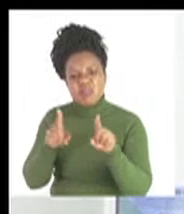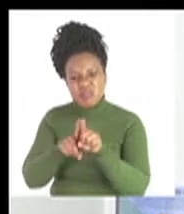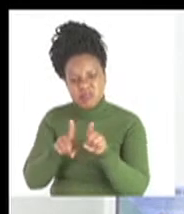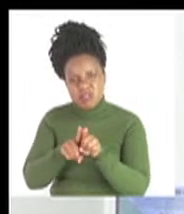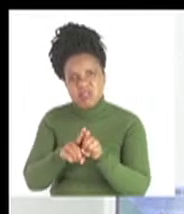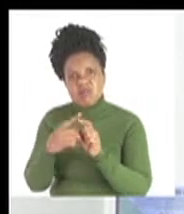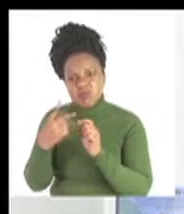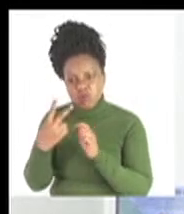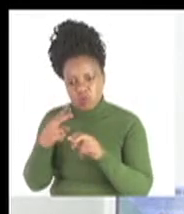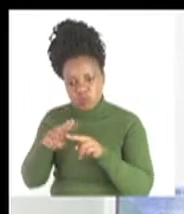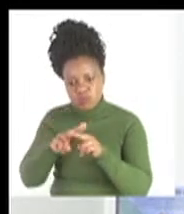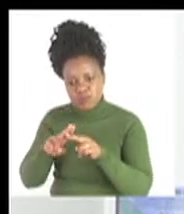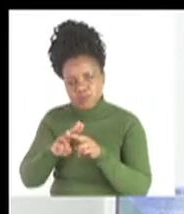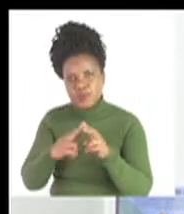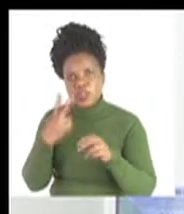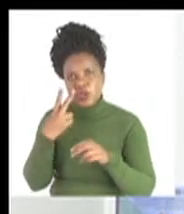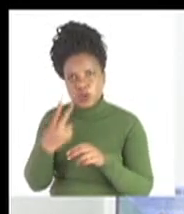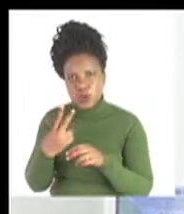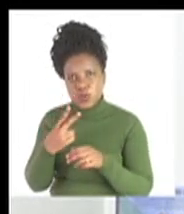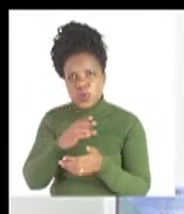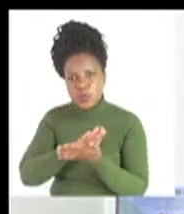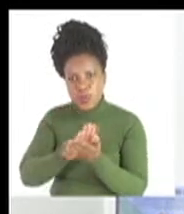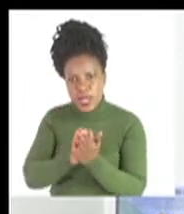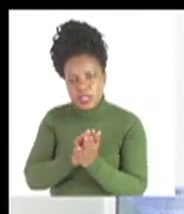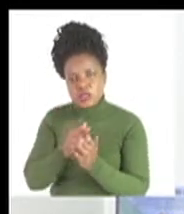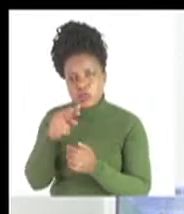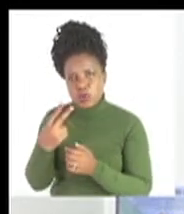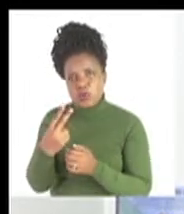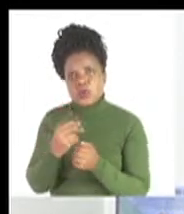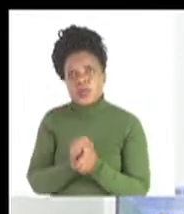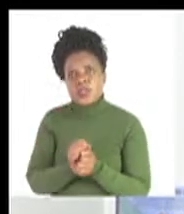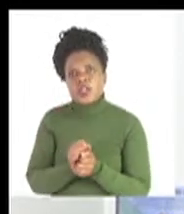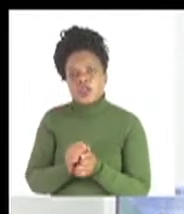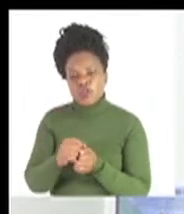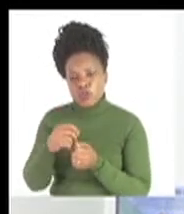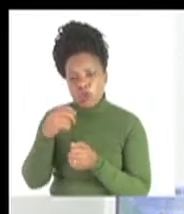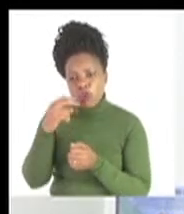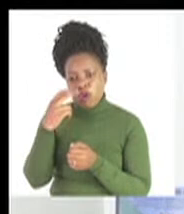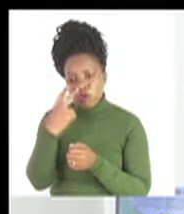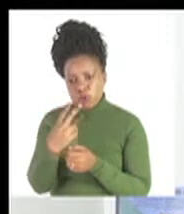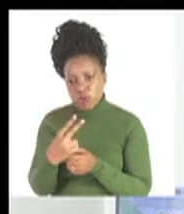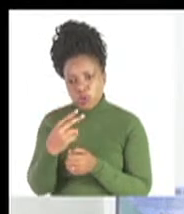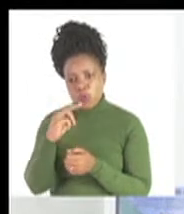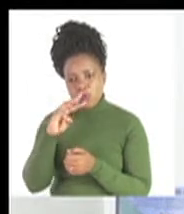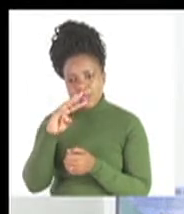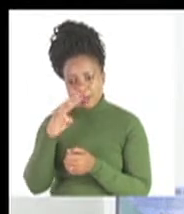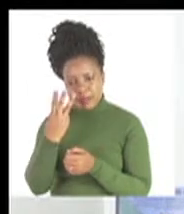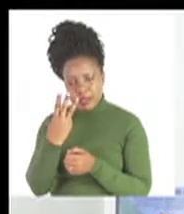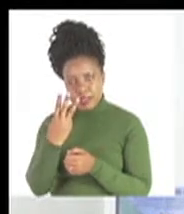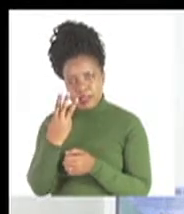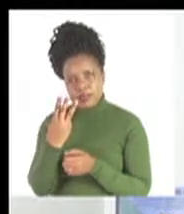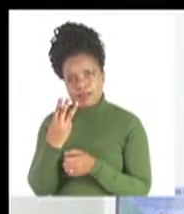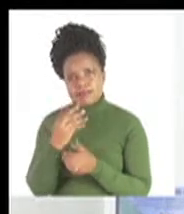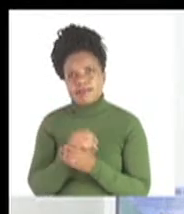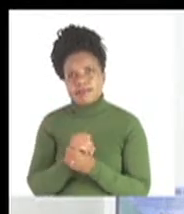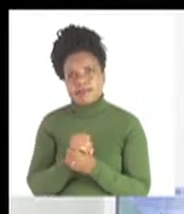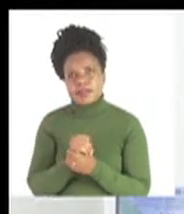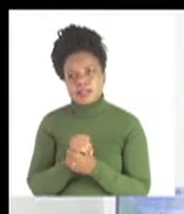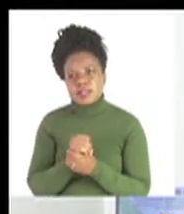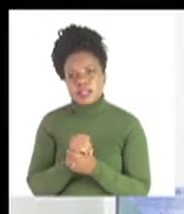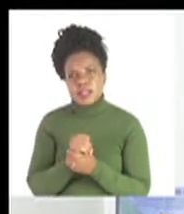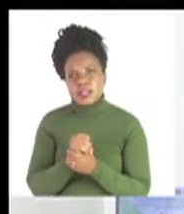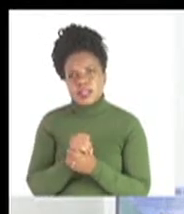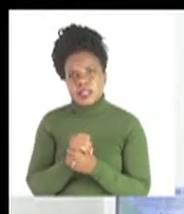cube number as maybe we can say 2 to the power 3 or 2